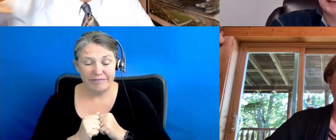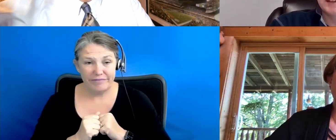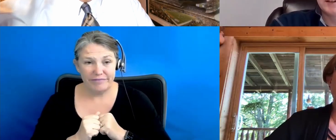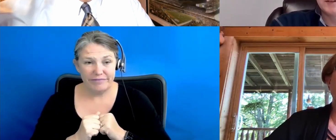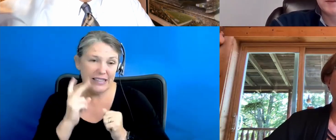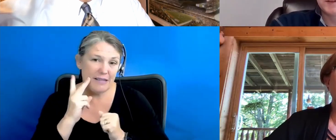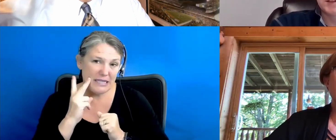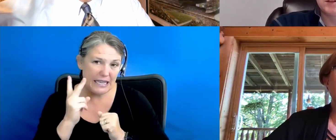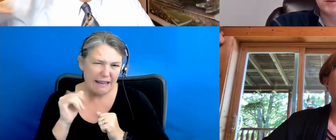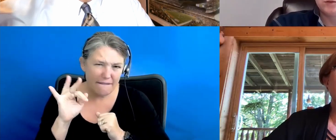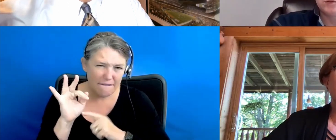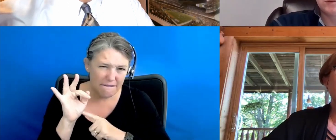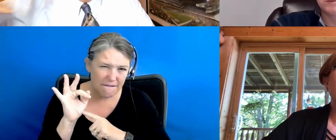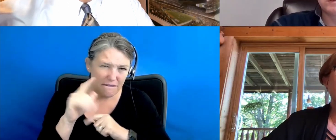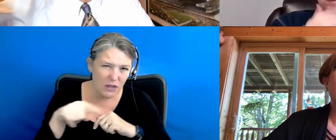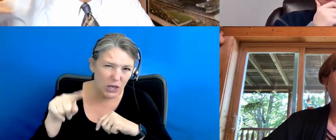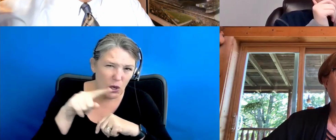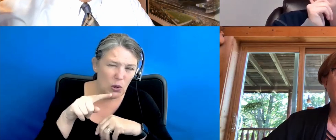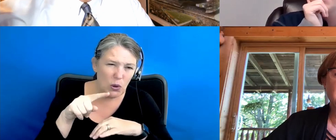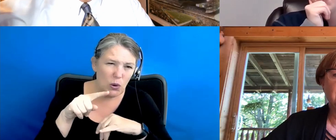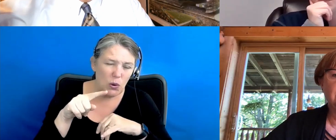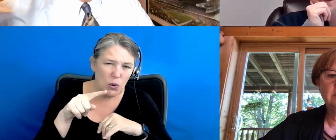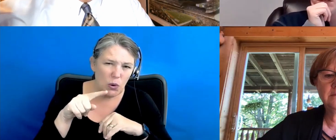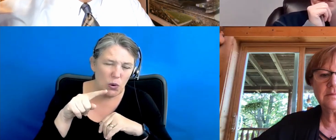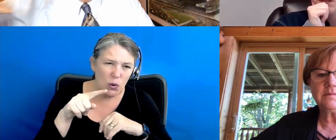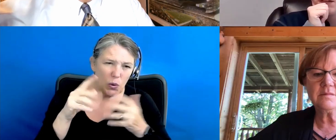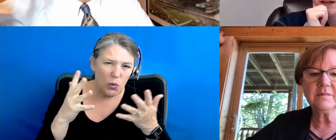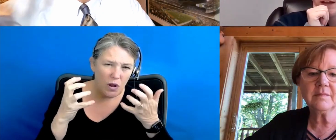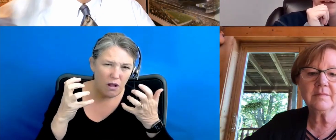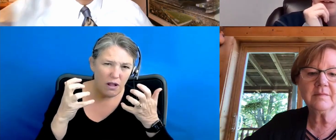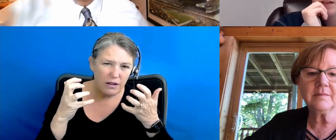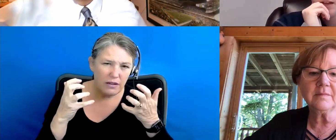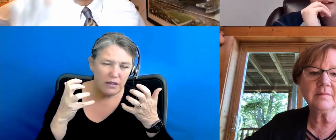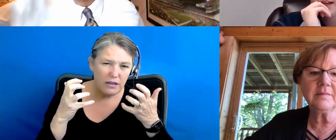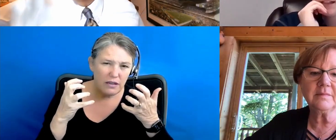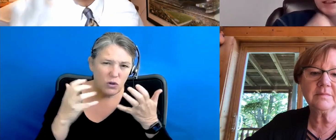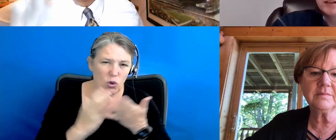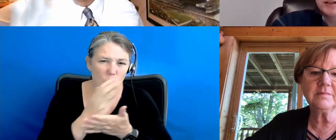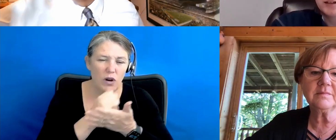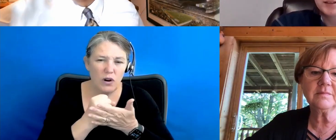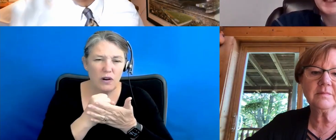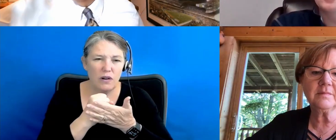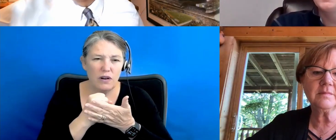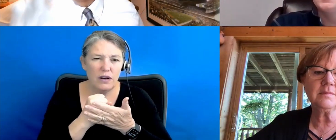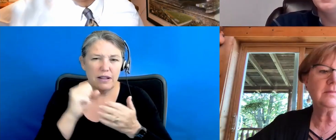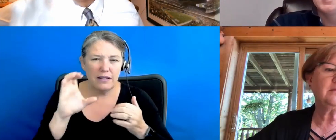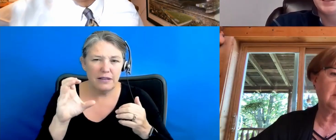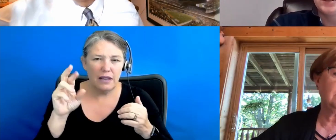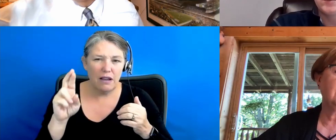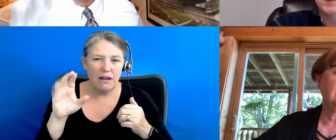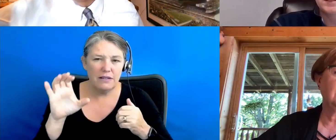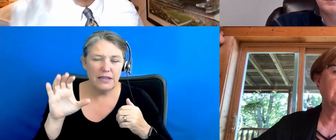see, if you would like to earn the